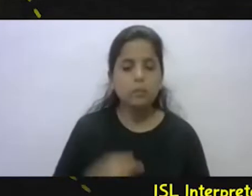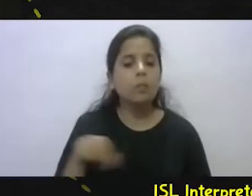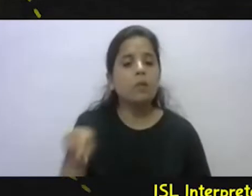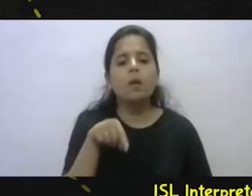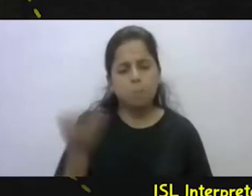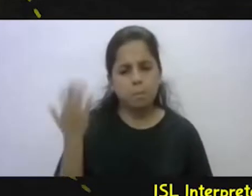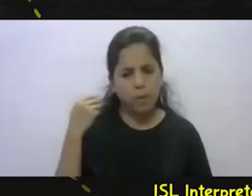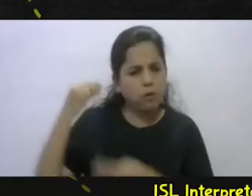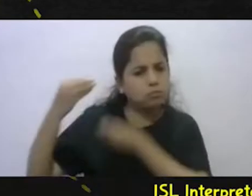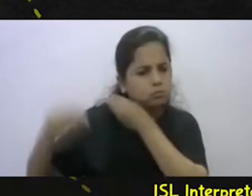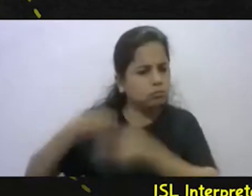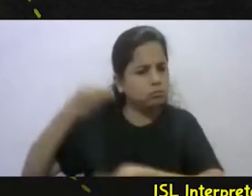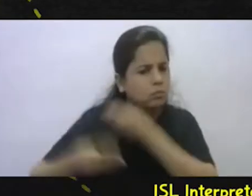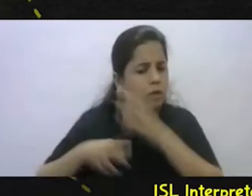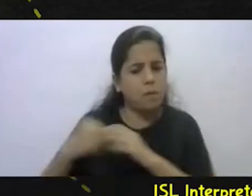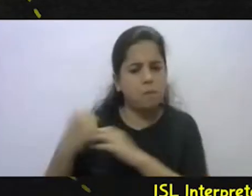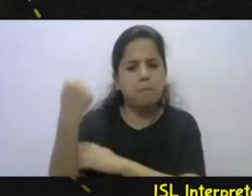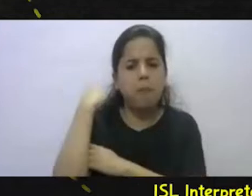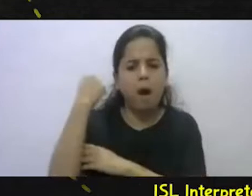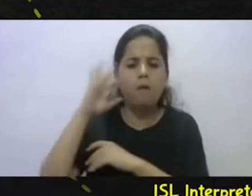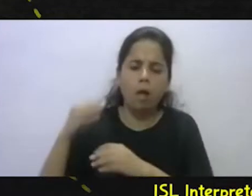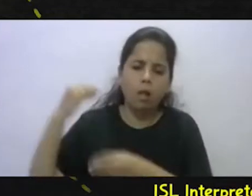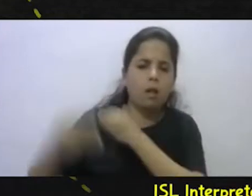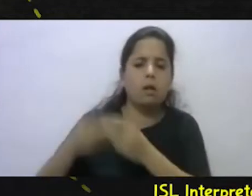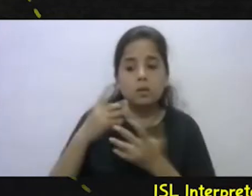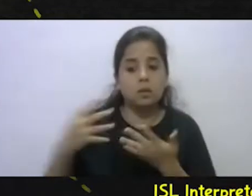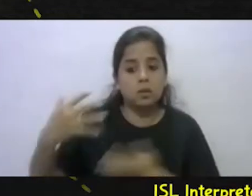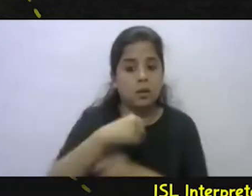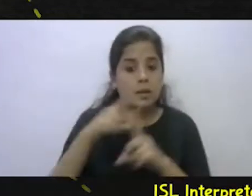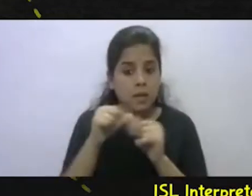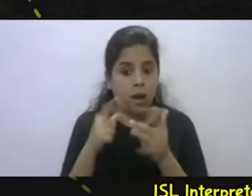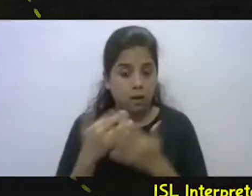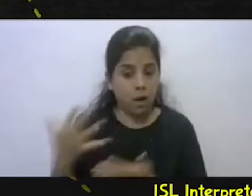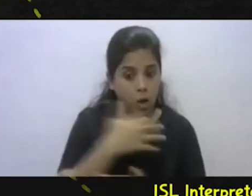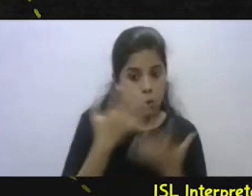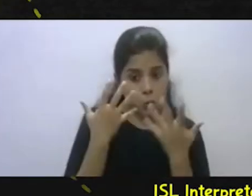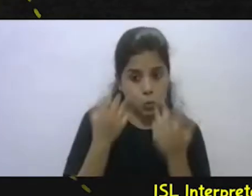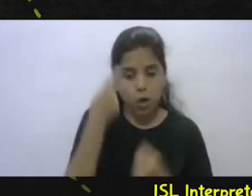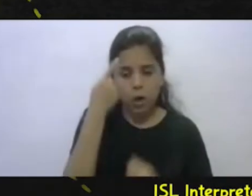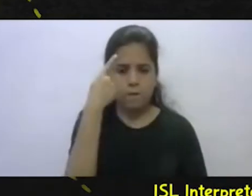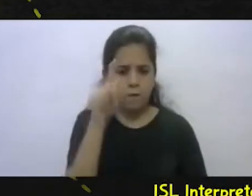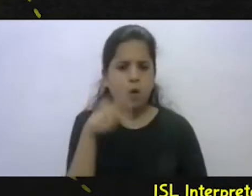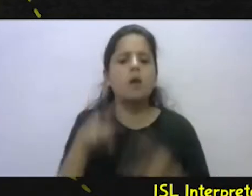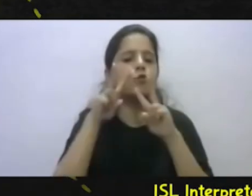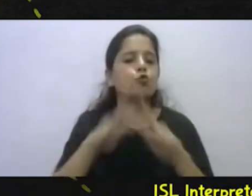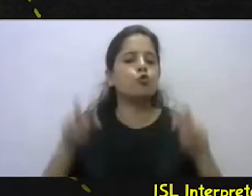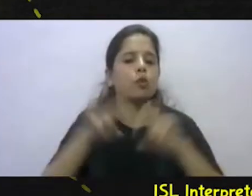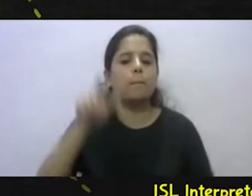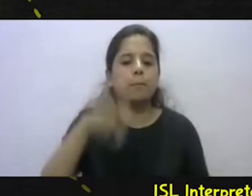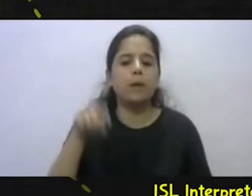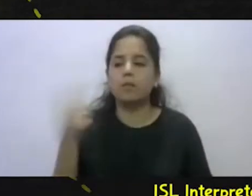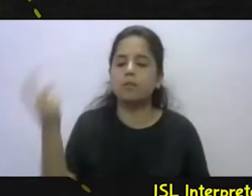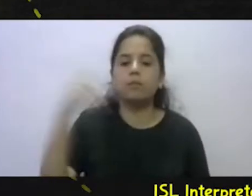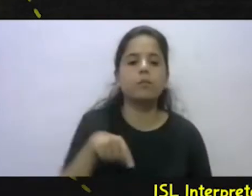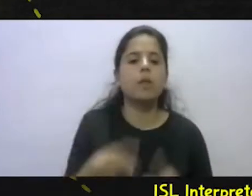inherent power dynamic and equation when you collect data. So for a researcher who comes from a